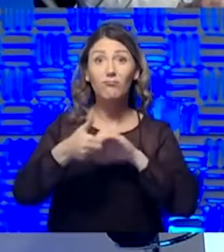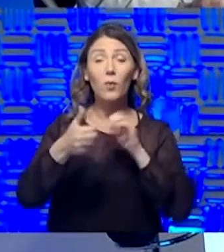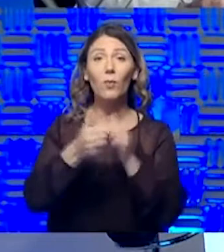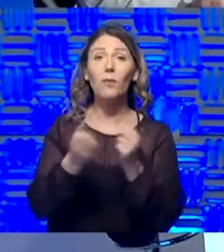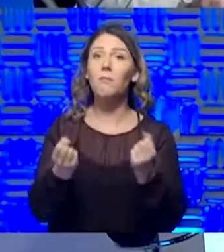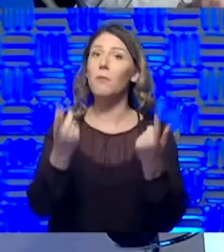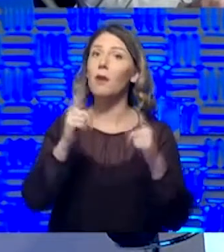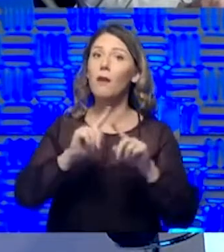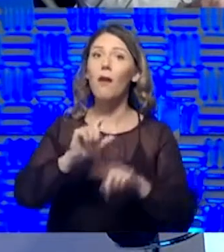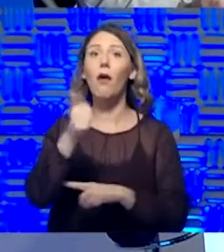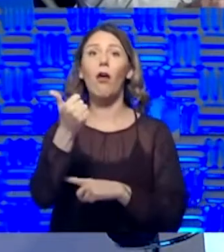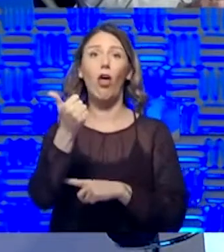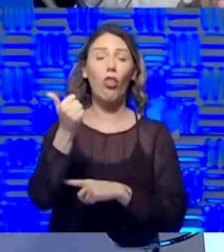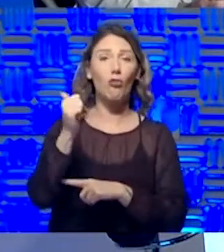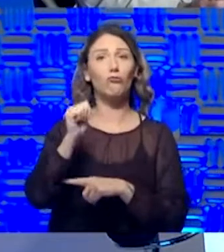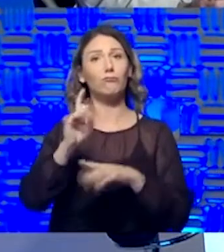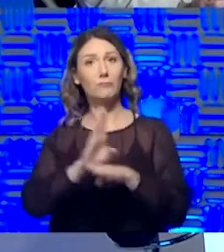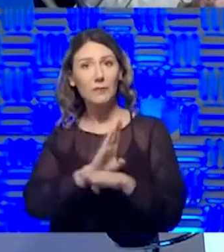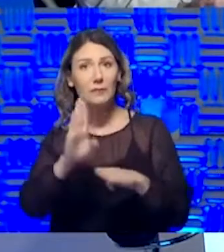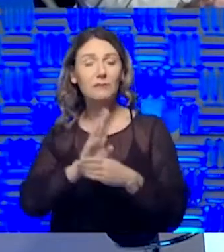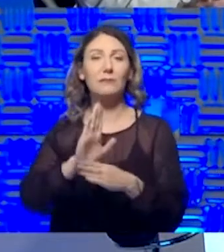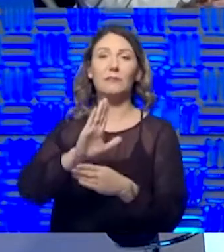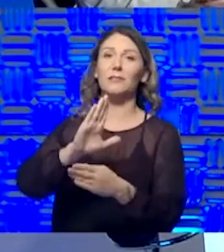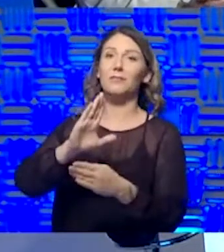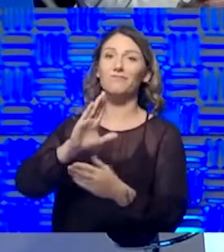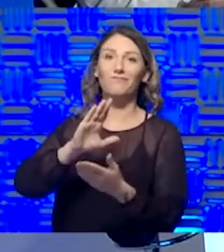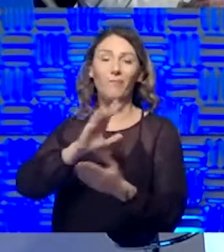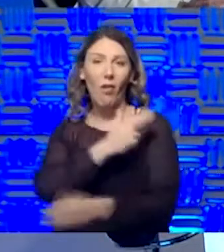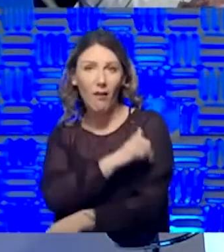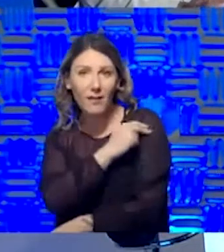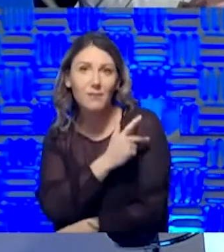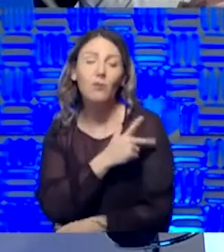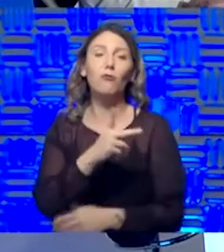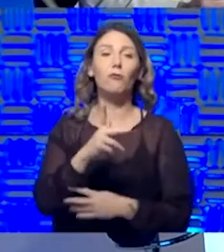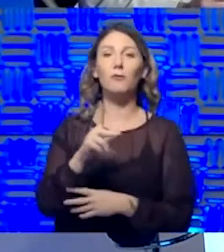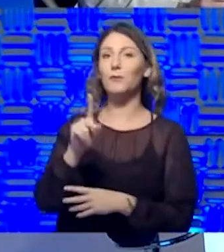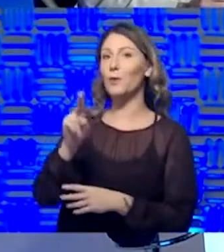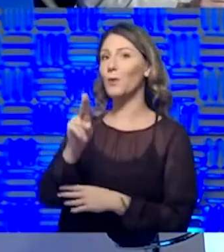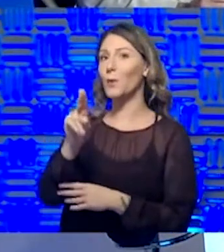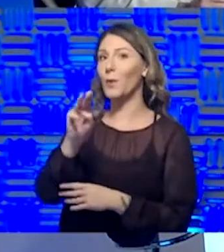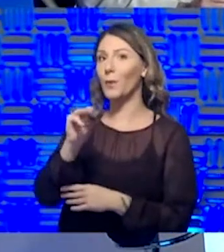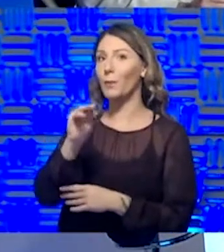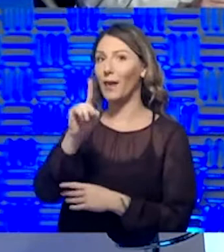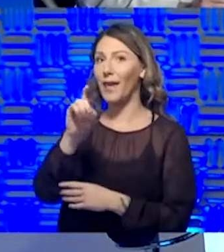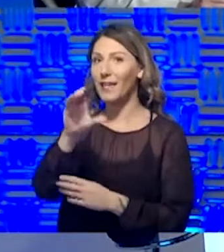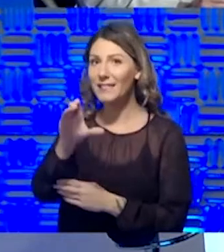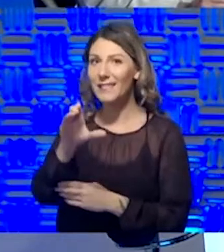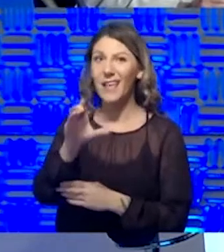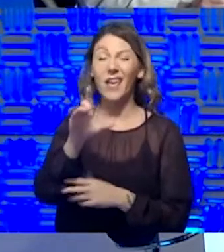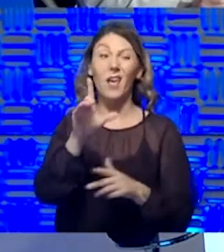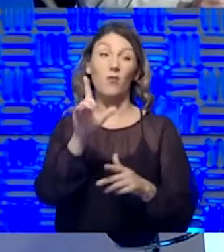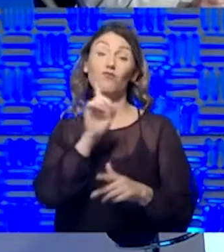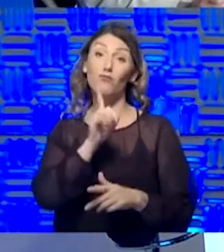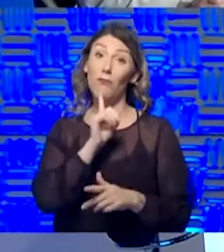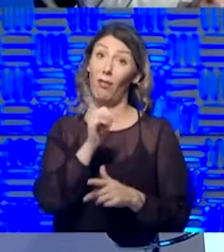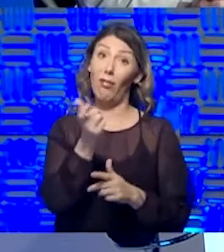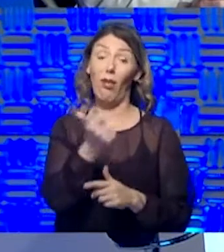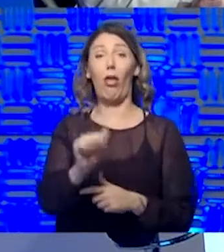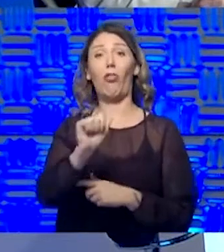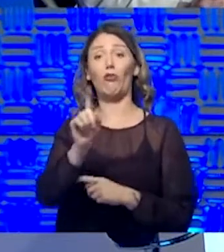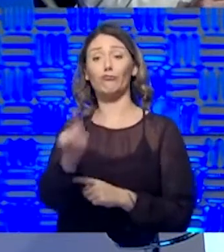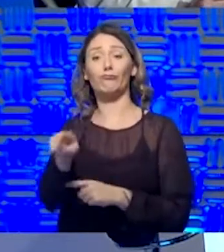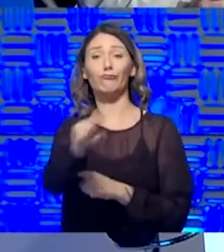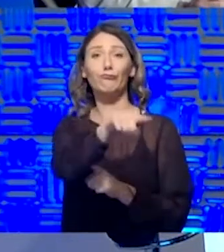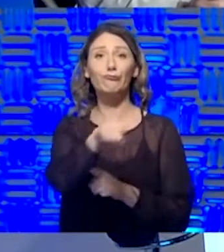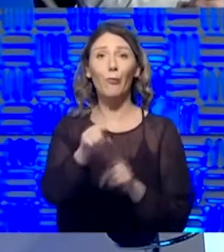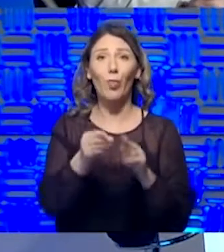including UMKC, St. Luke's, mm-hmm. the Osteopathic Medical School, mm-hmm. and really across other areas around the state. So it's a really